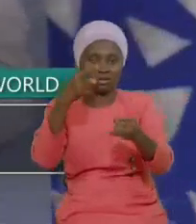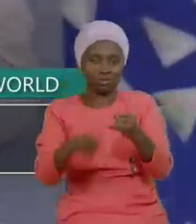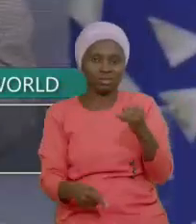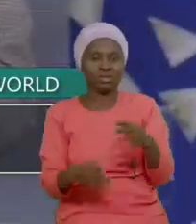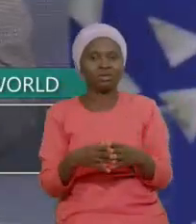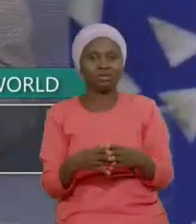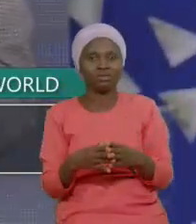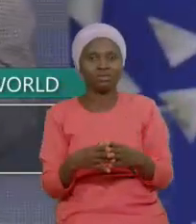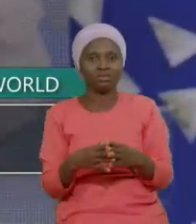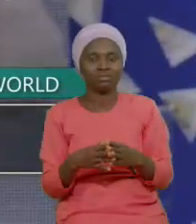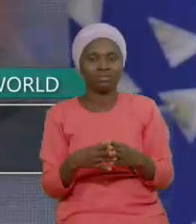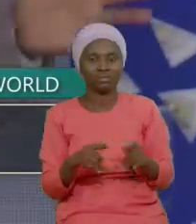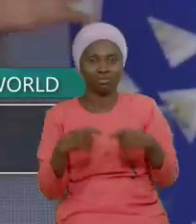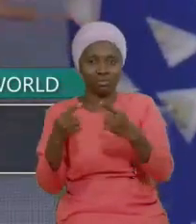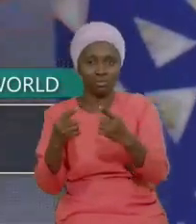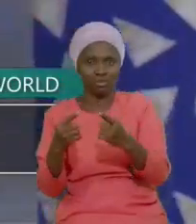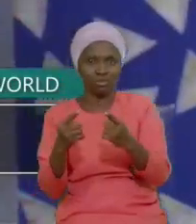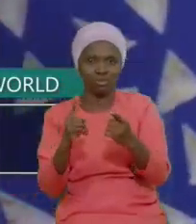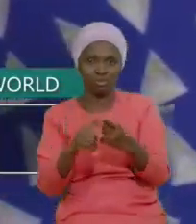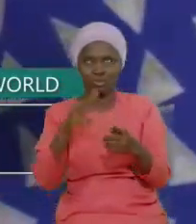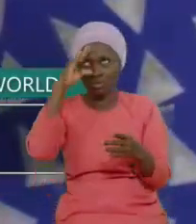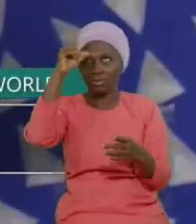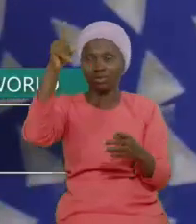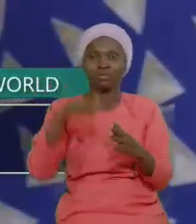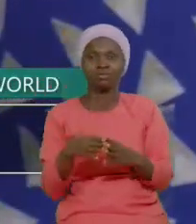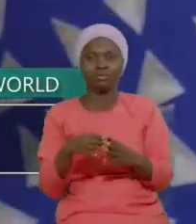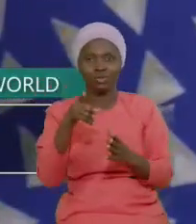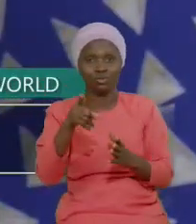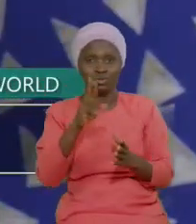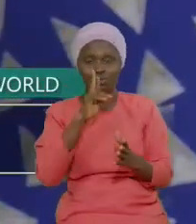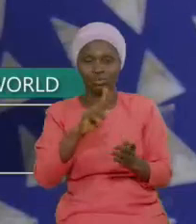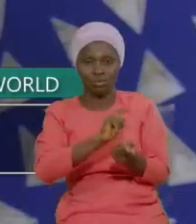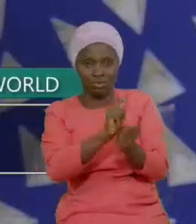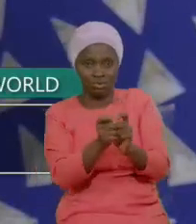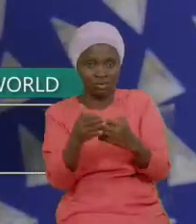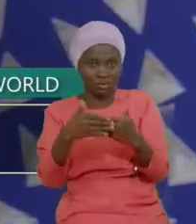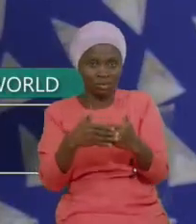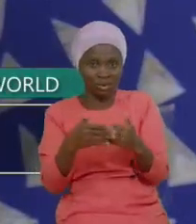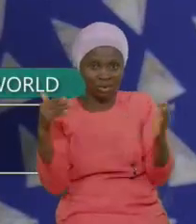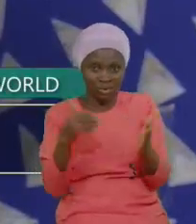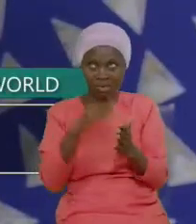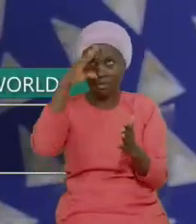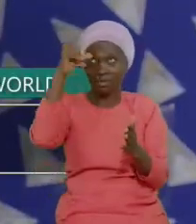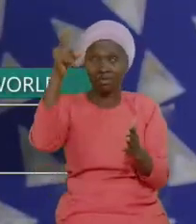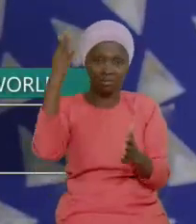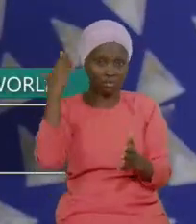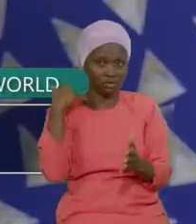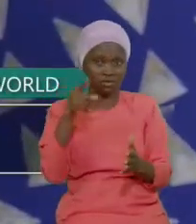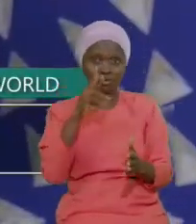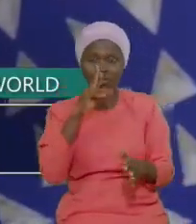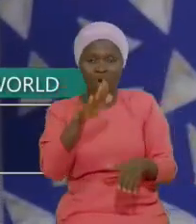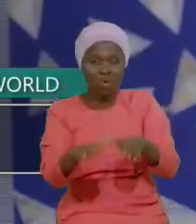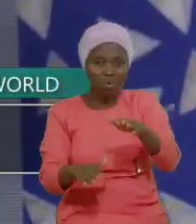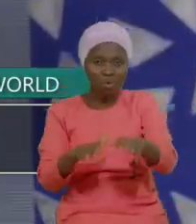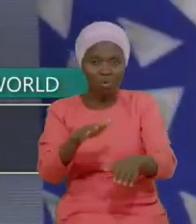Get to him. You've been turning your back on him. You've been walking without the